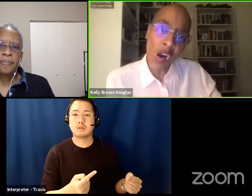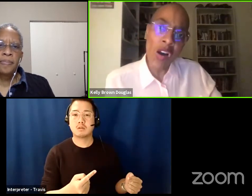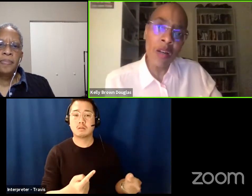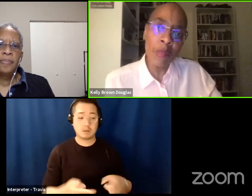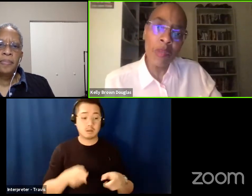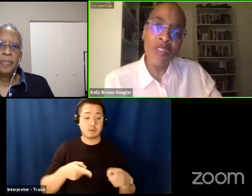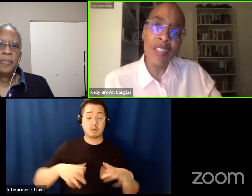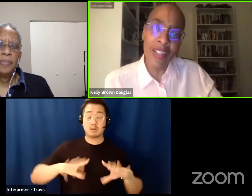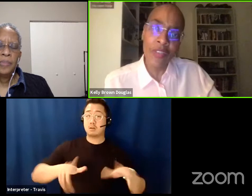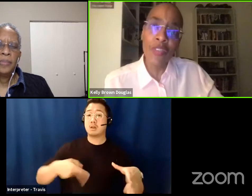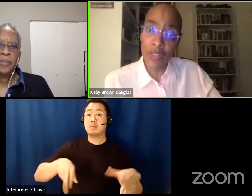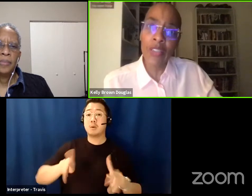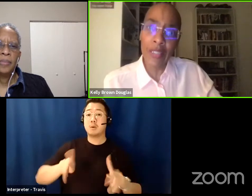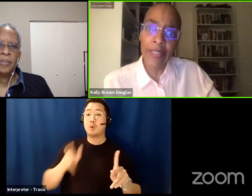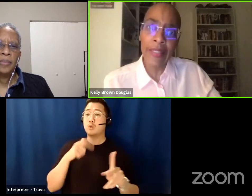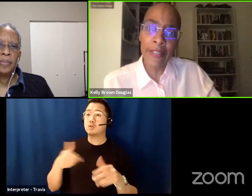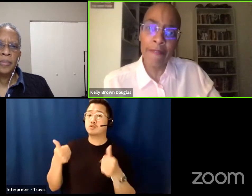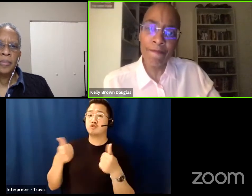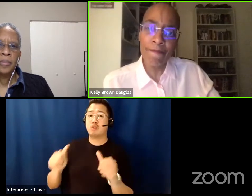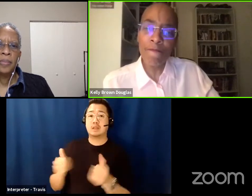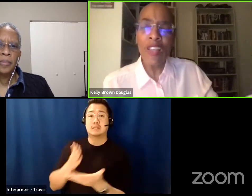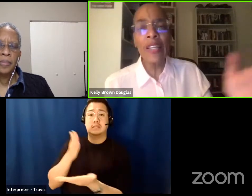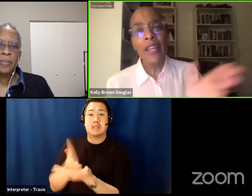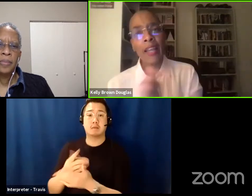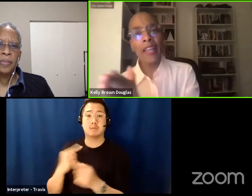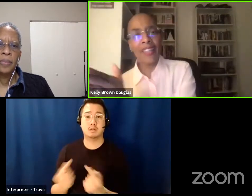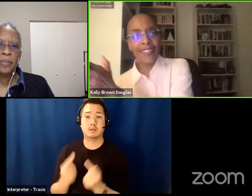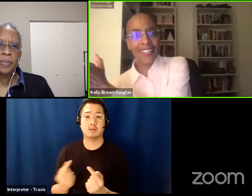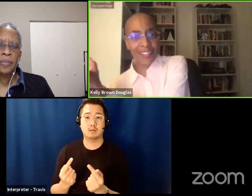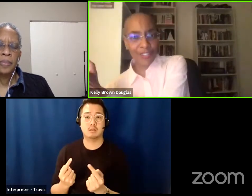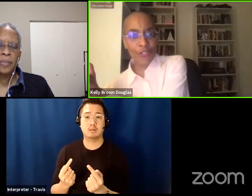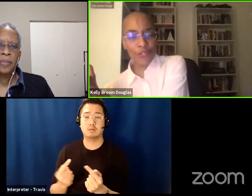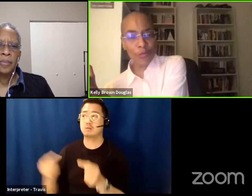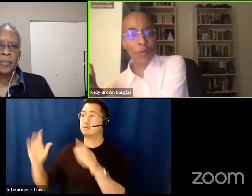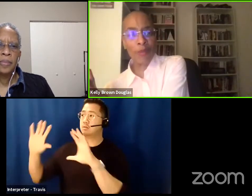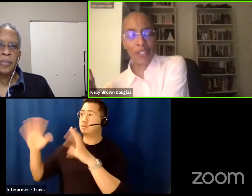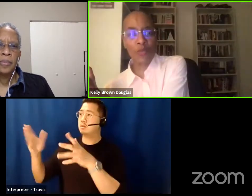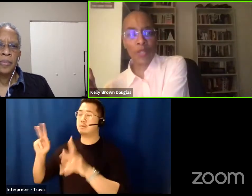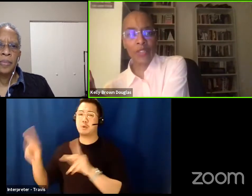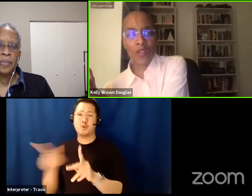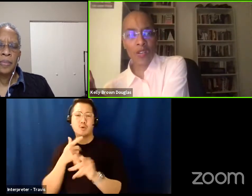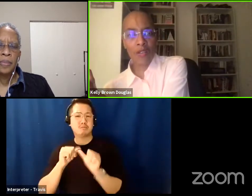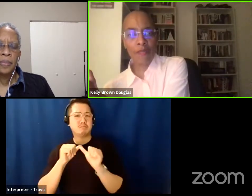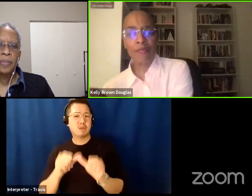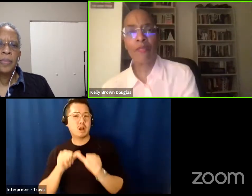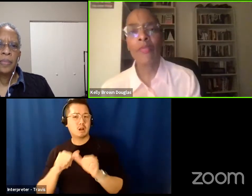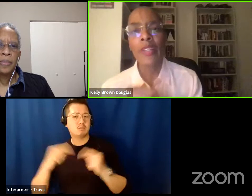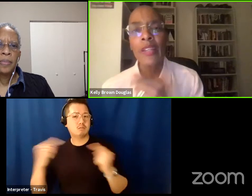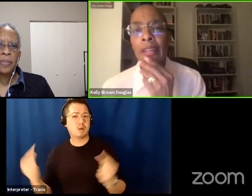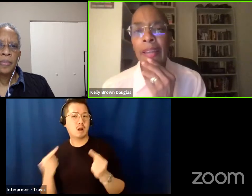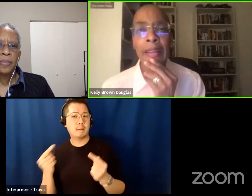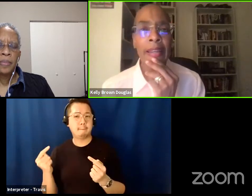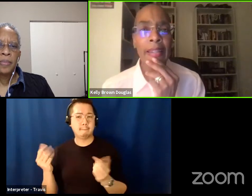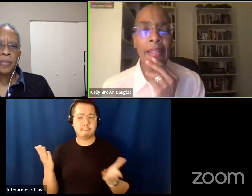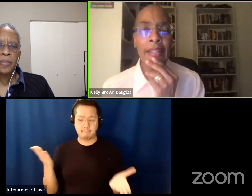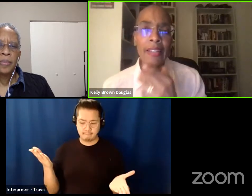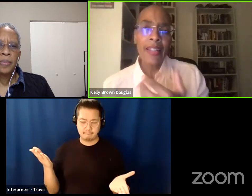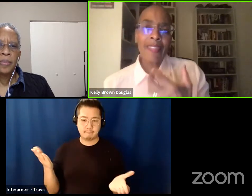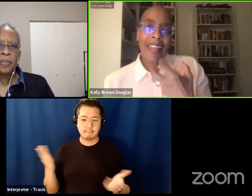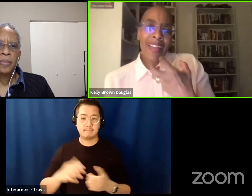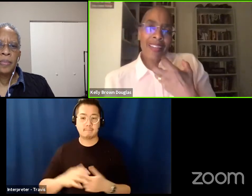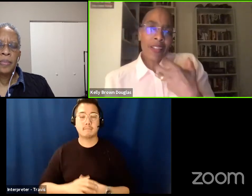the harm of another that looked like them, and the others who perpetuate the harm.